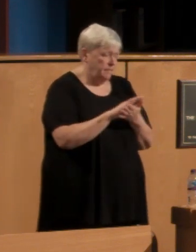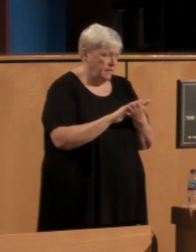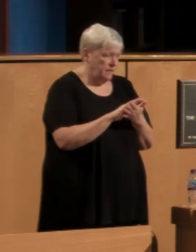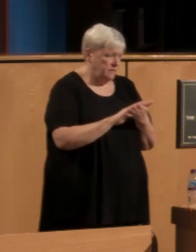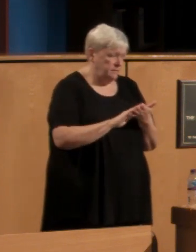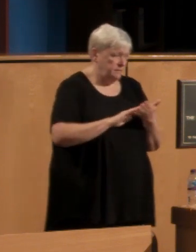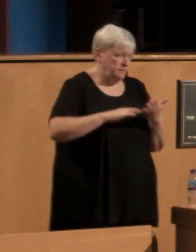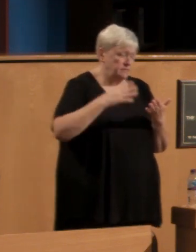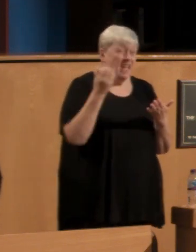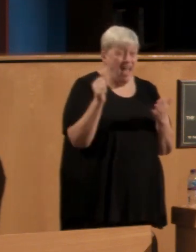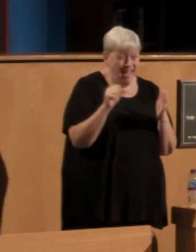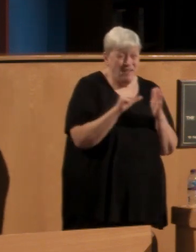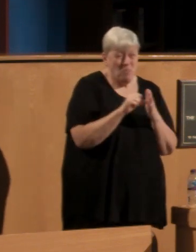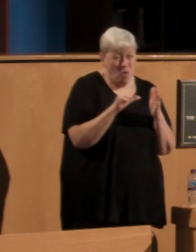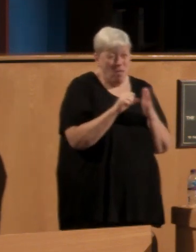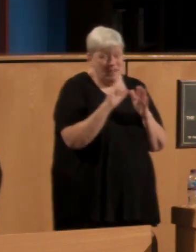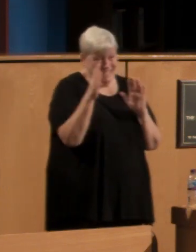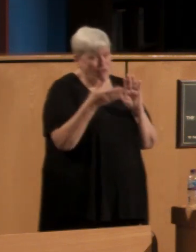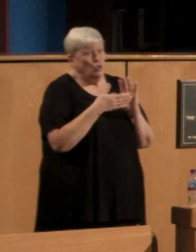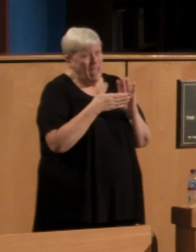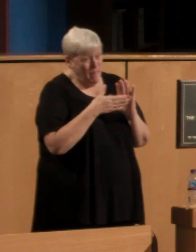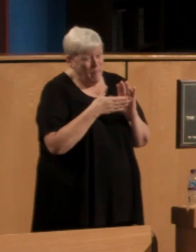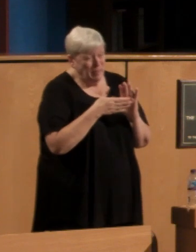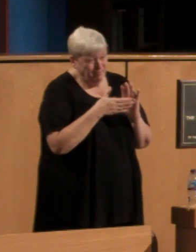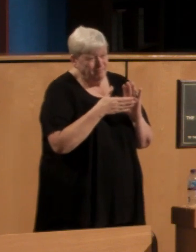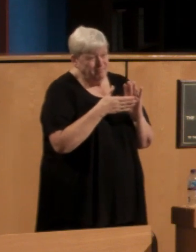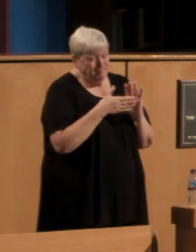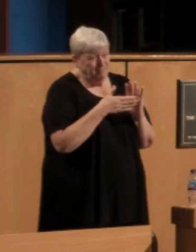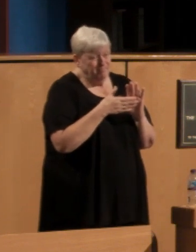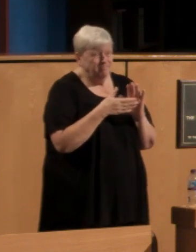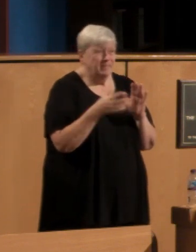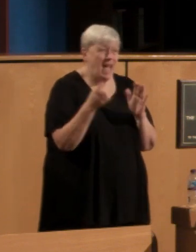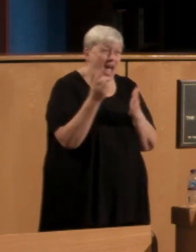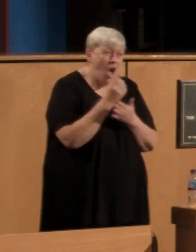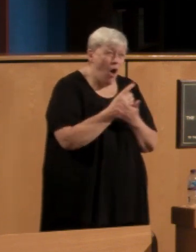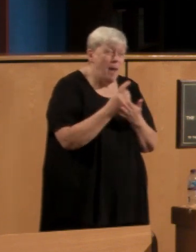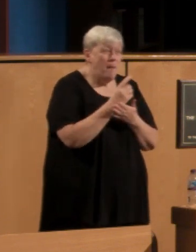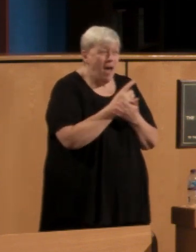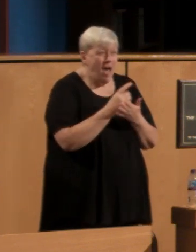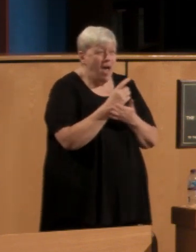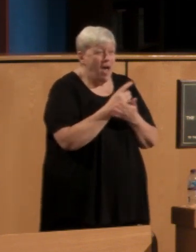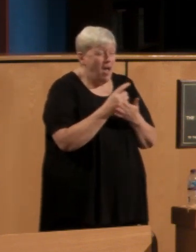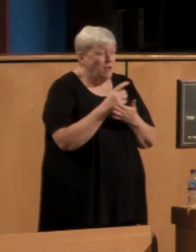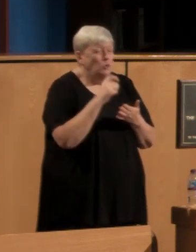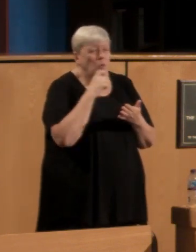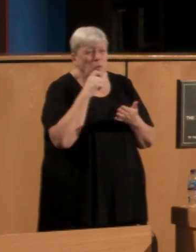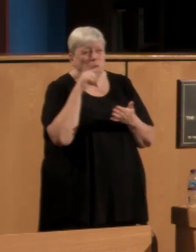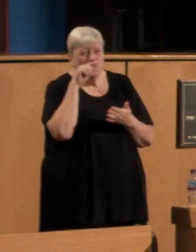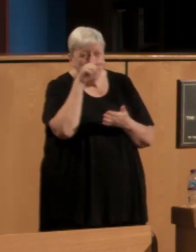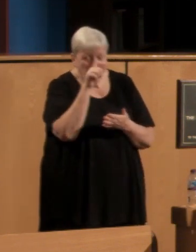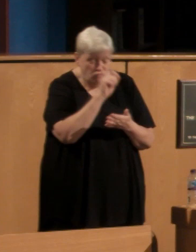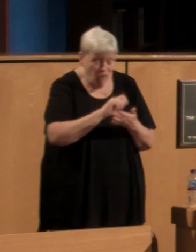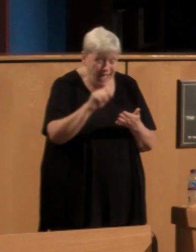there are a lot of problematic stereotypes and this sort of thing, but often it is to do with who is viewing them and how they are viewed. I think a lot about